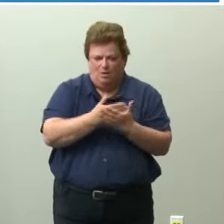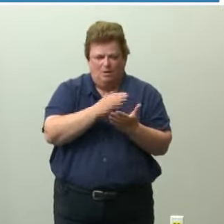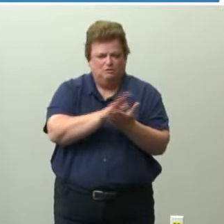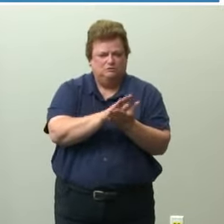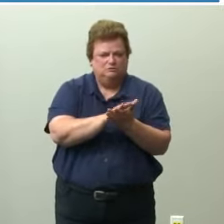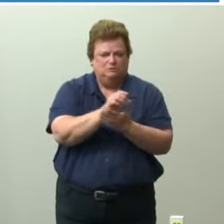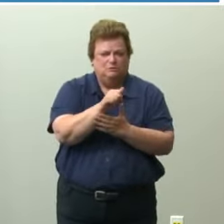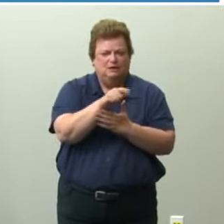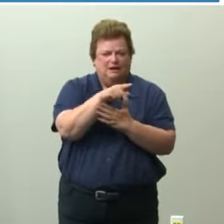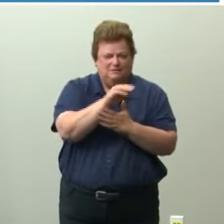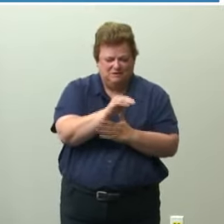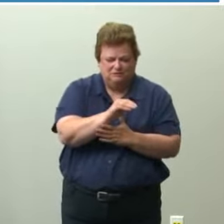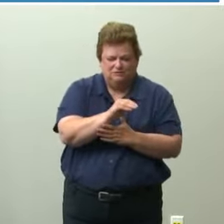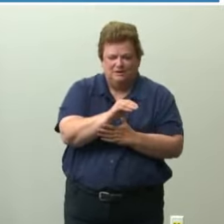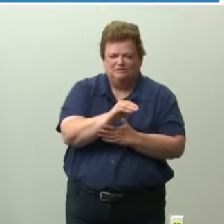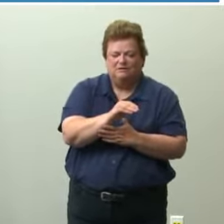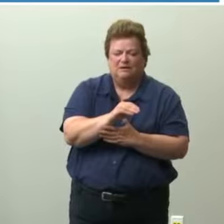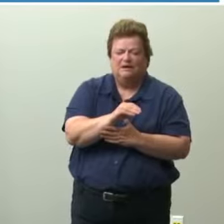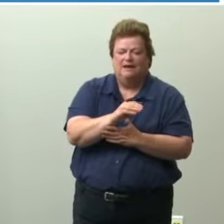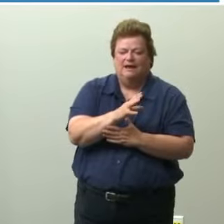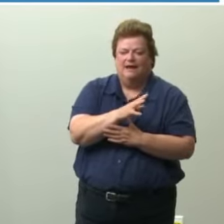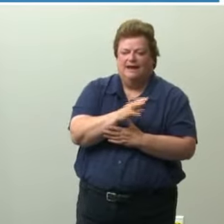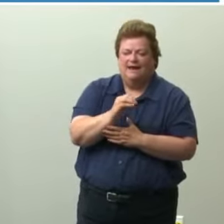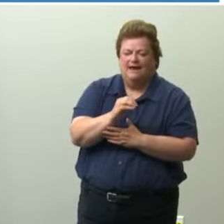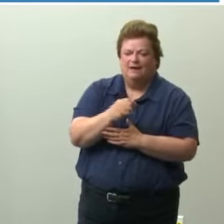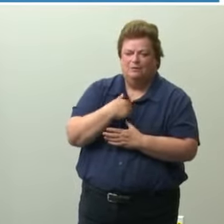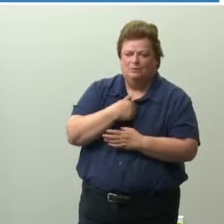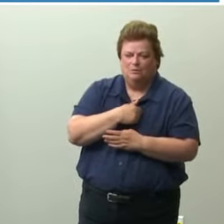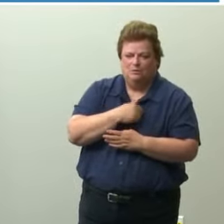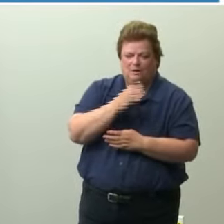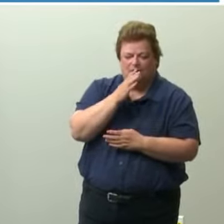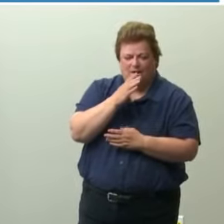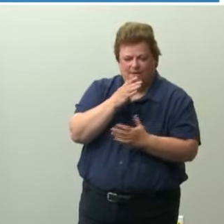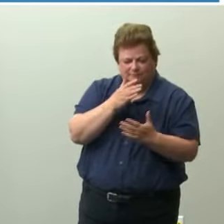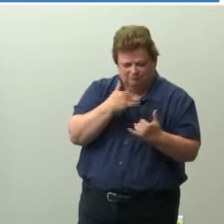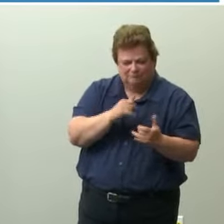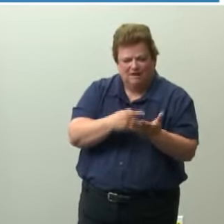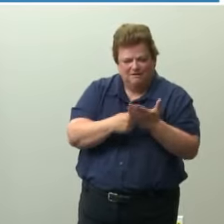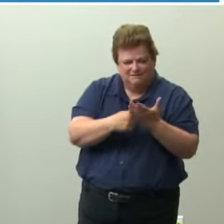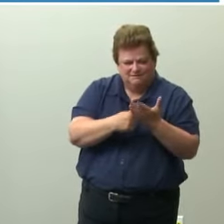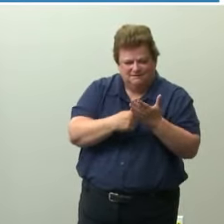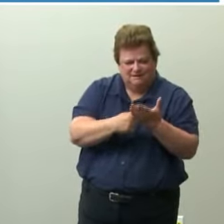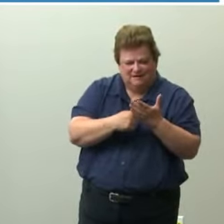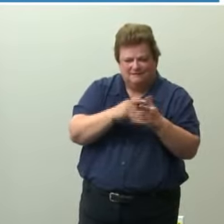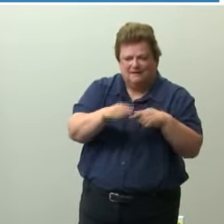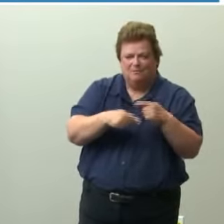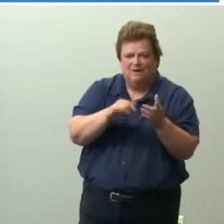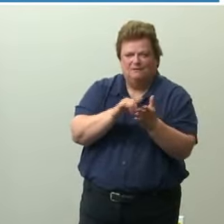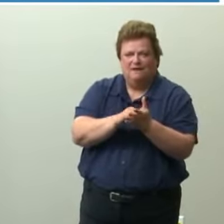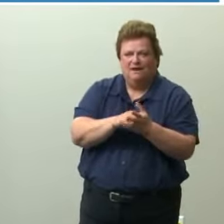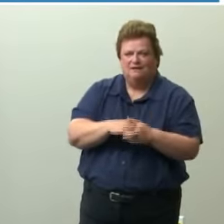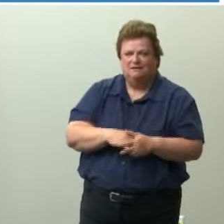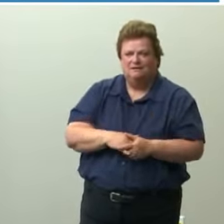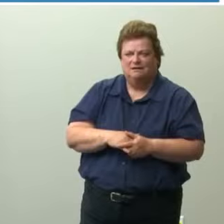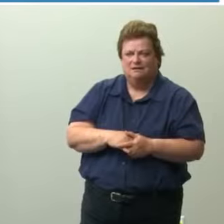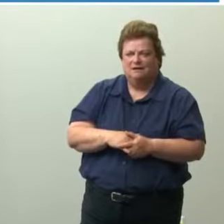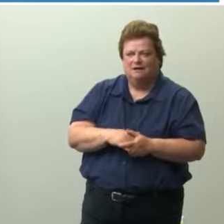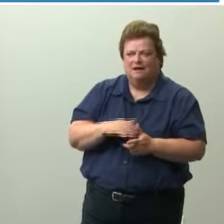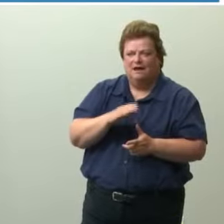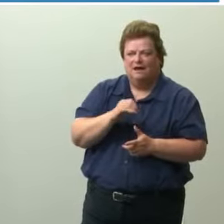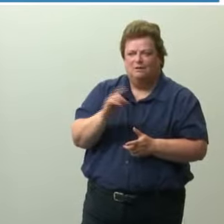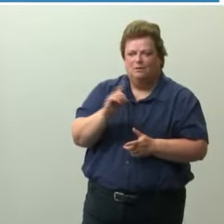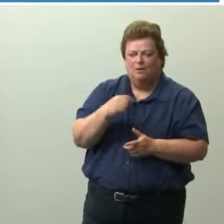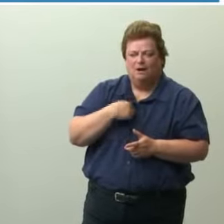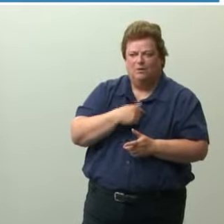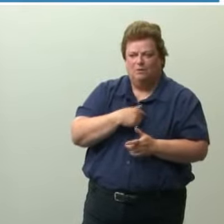in Lincoln and Lancaster County, and we are having a discussion about that, and where we're